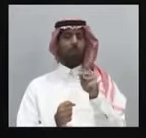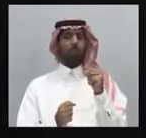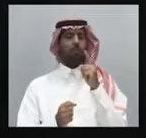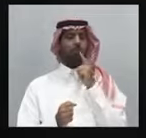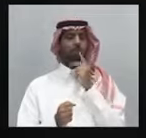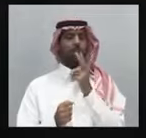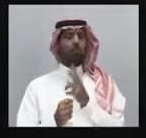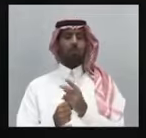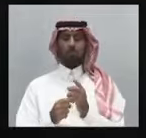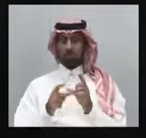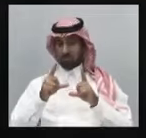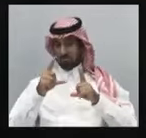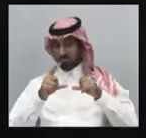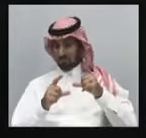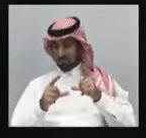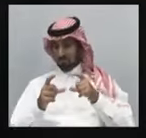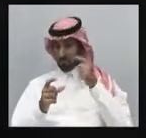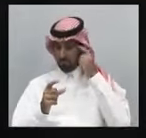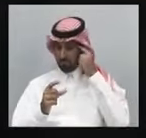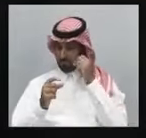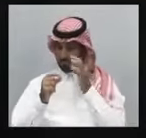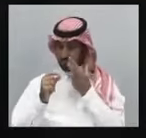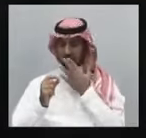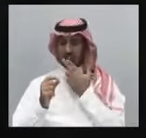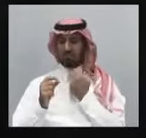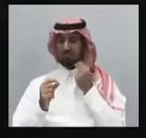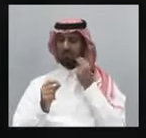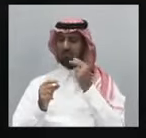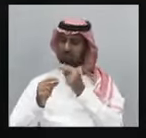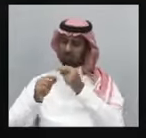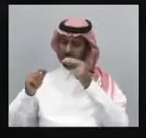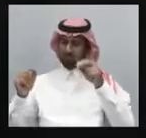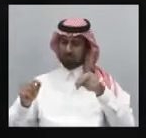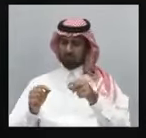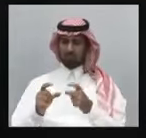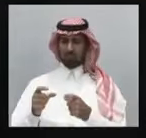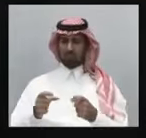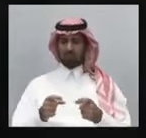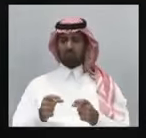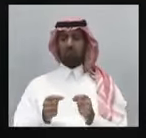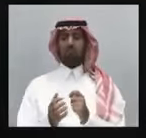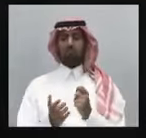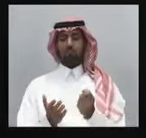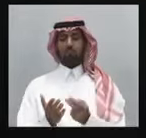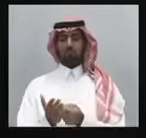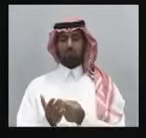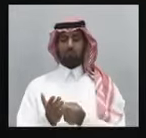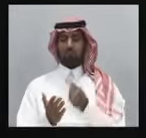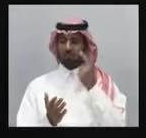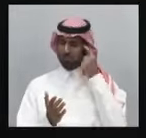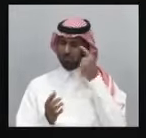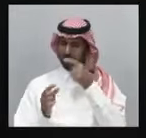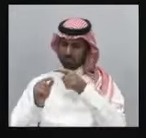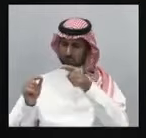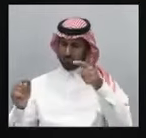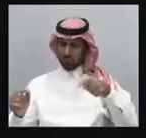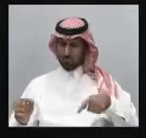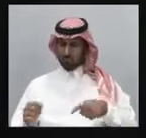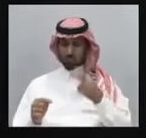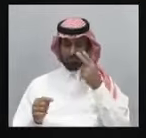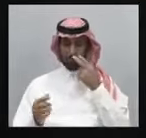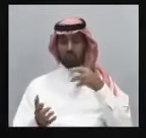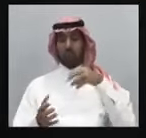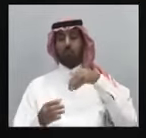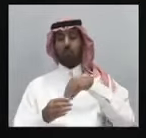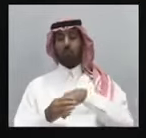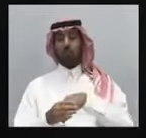interior designer, something we haven't discussed so far in our book. Who is an interior designer?